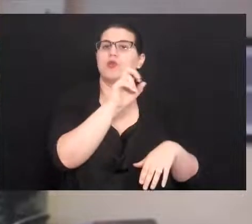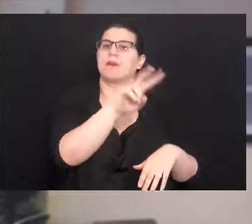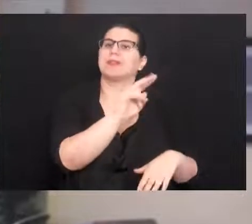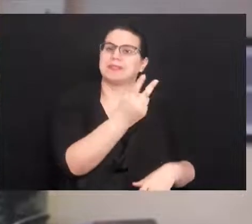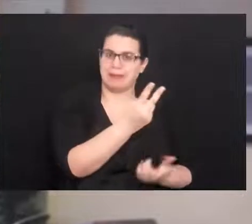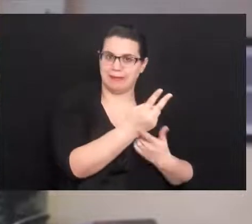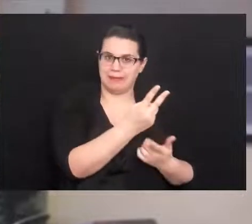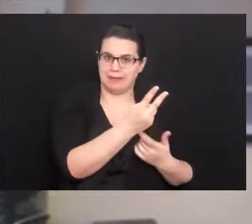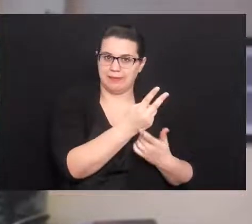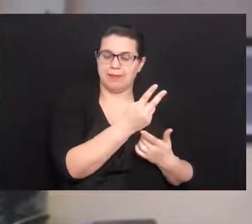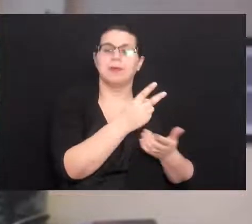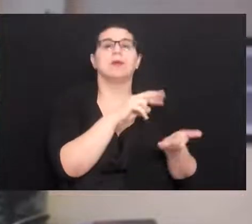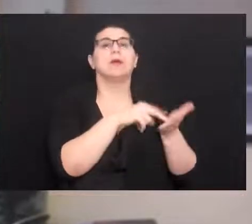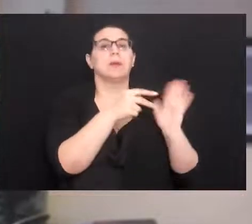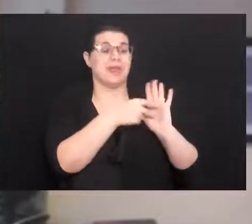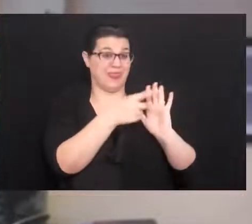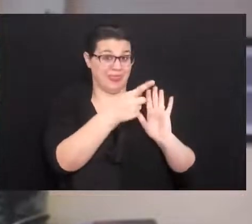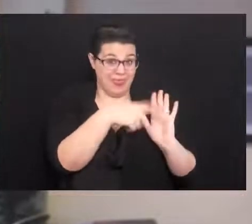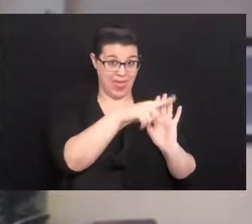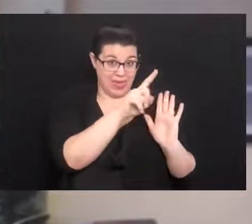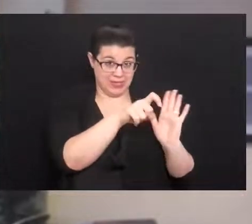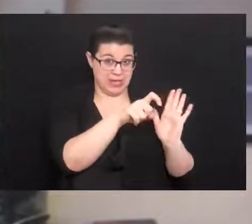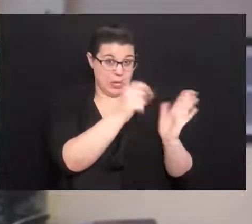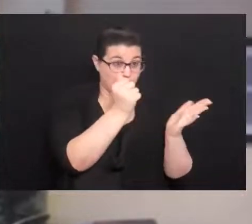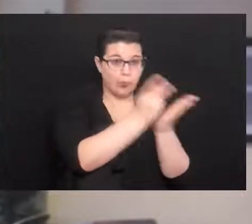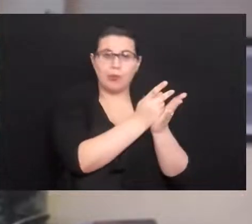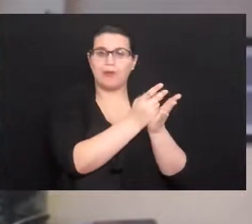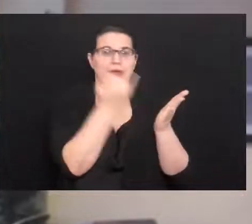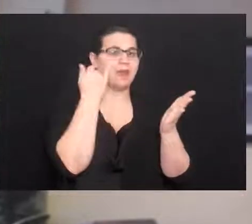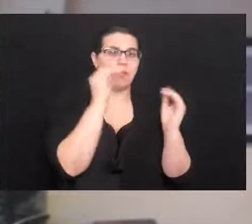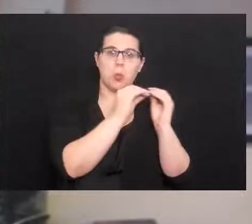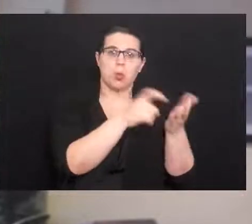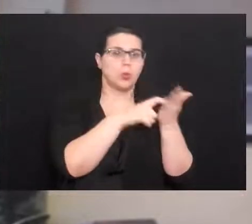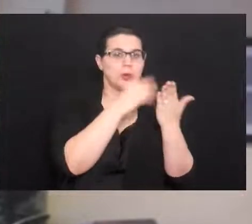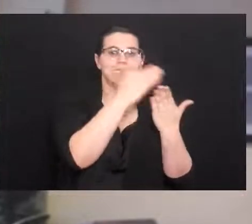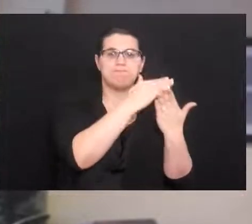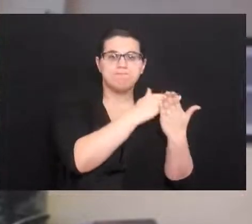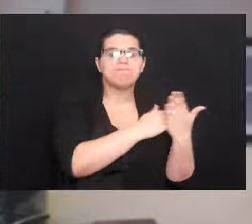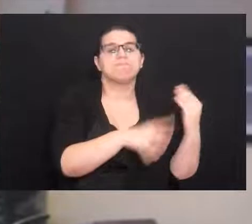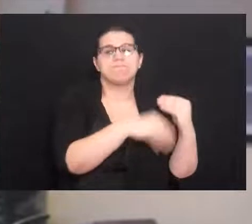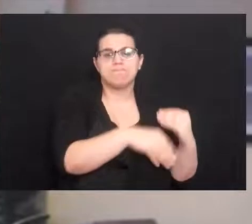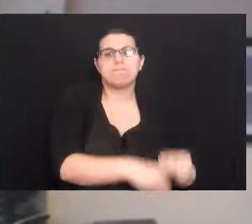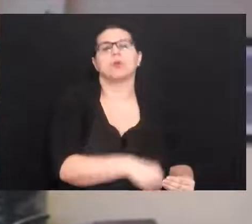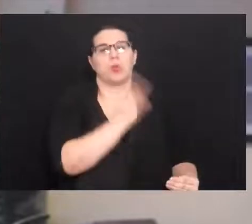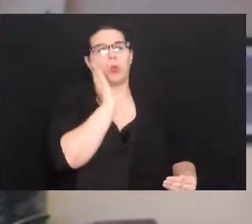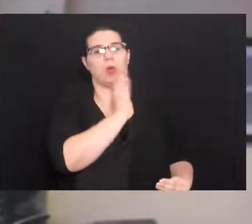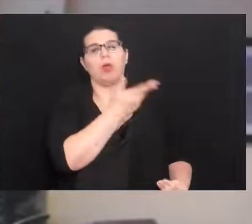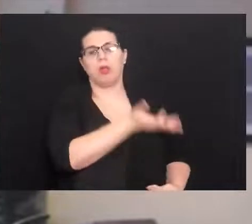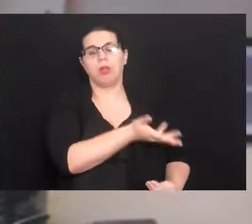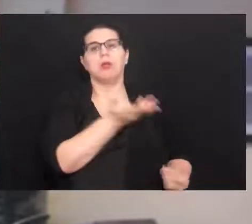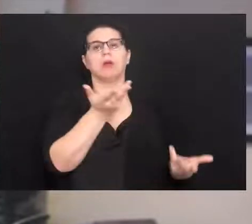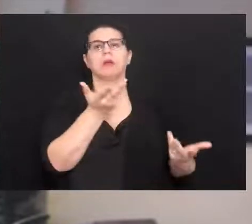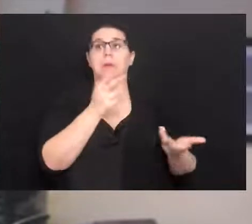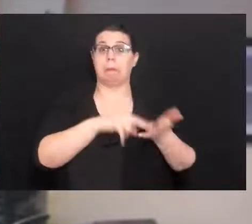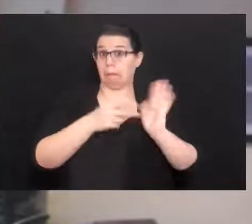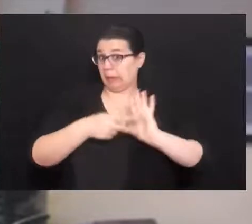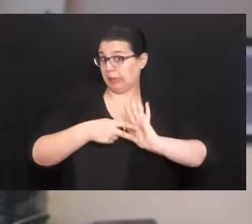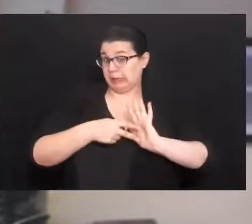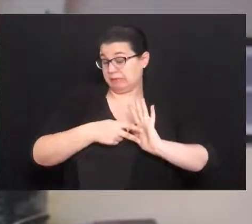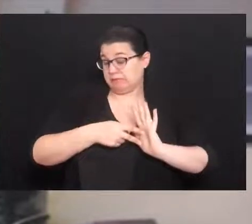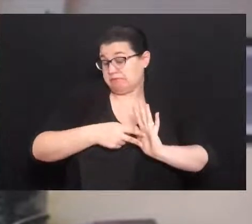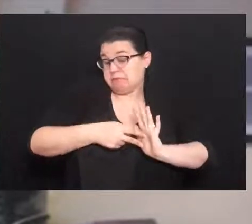and specify any additional indications that they would have. So presumably November 3rd would